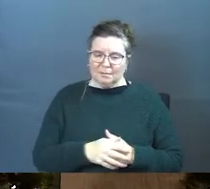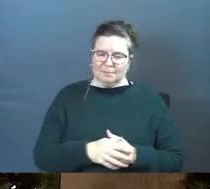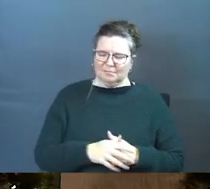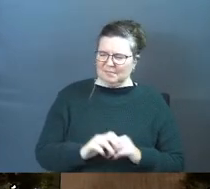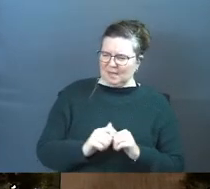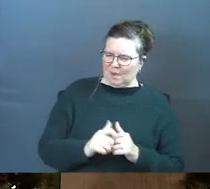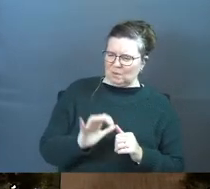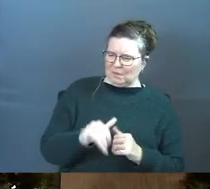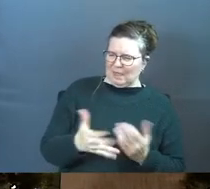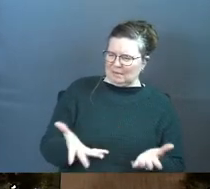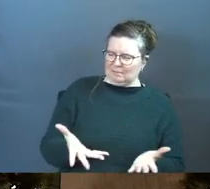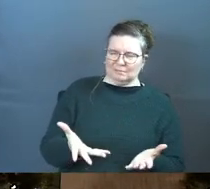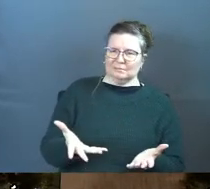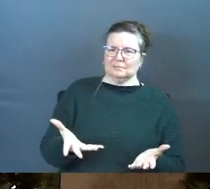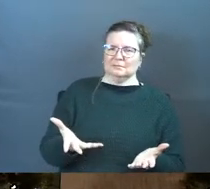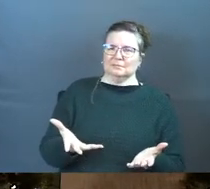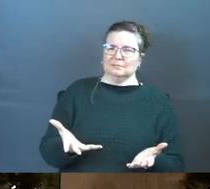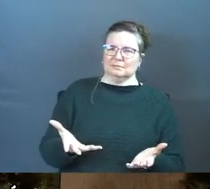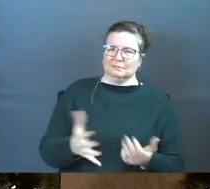How are you going to do that, fella?